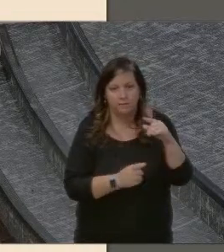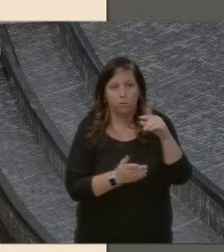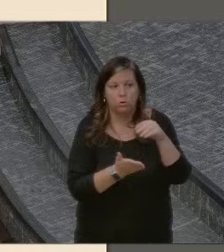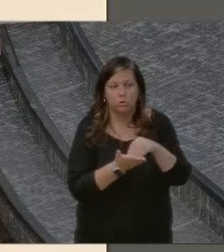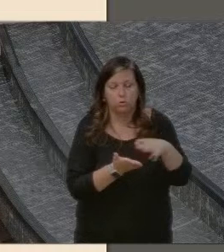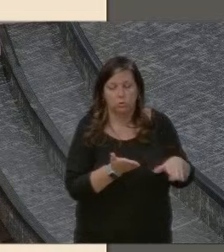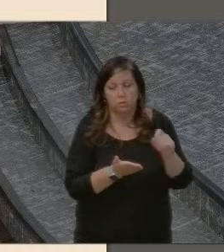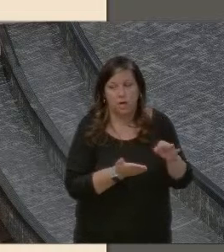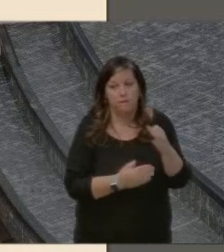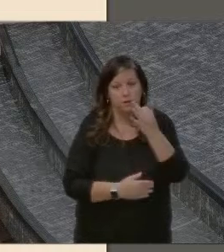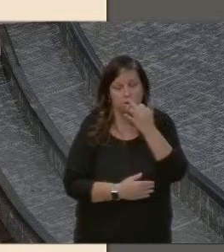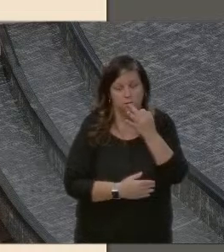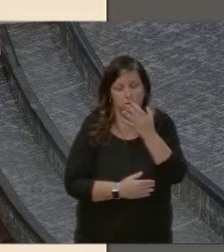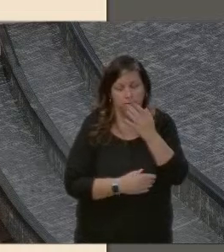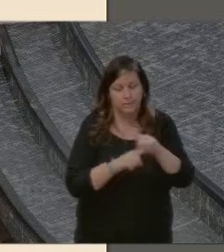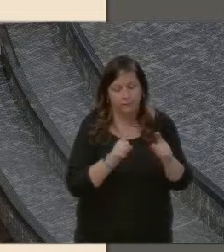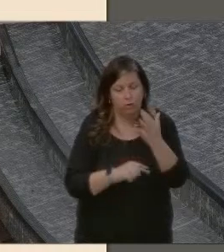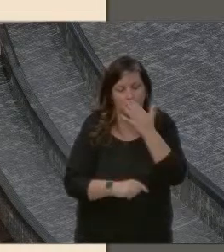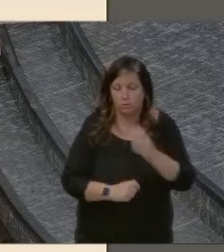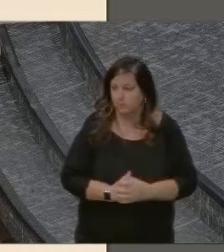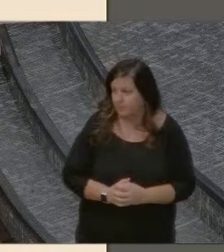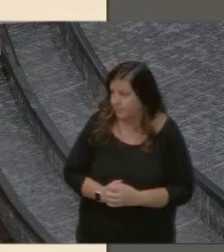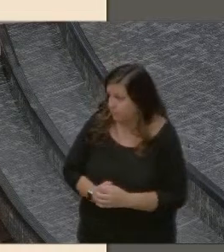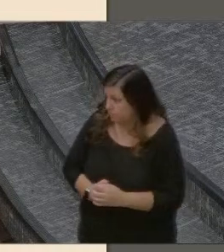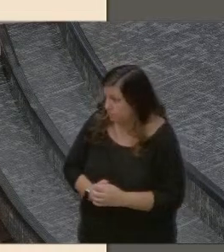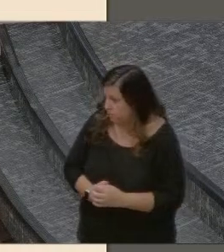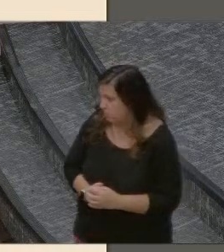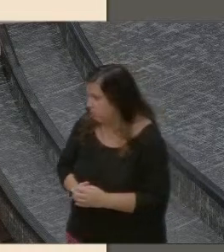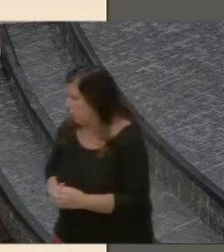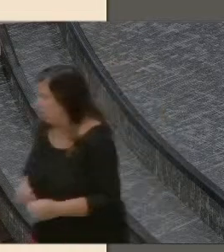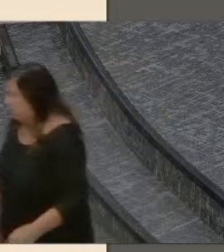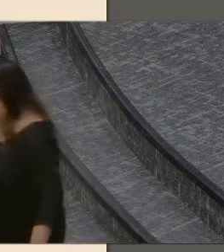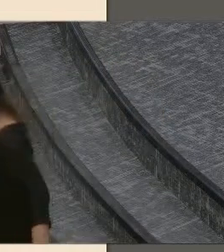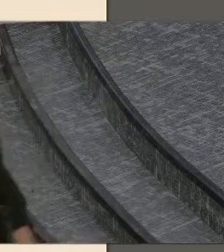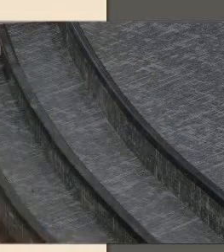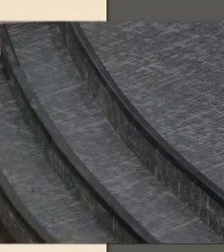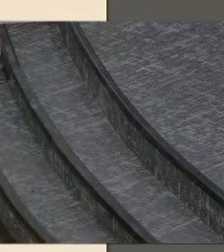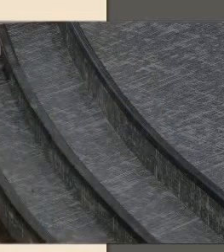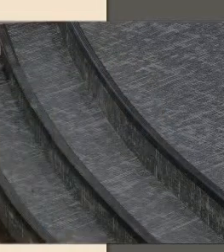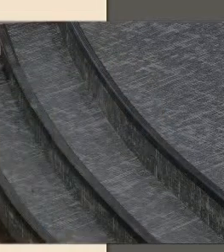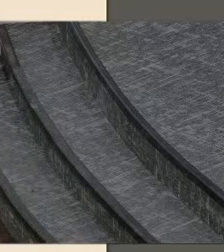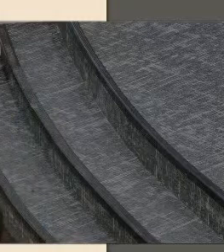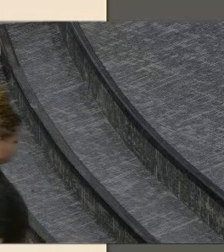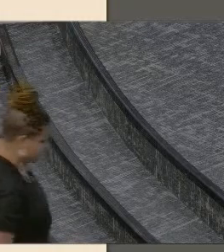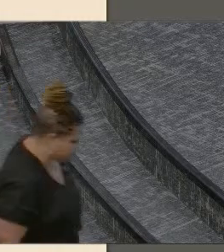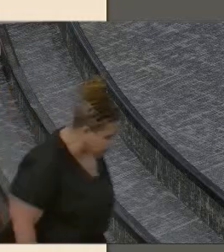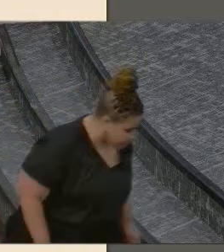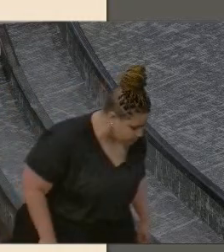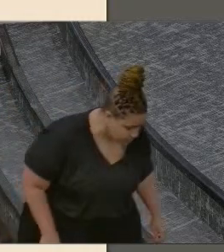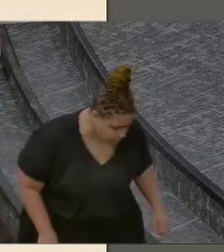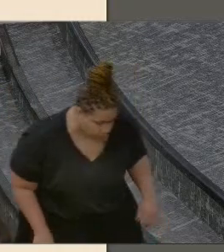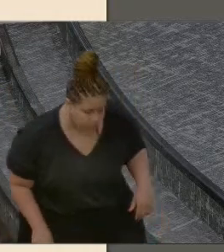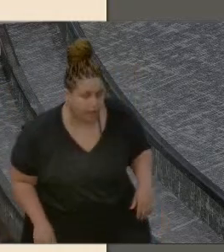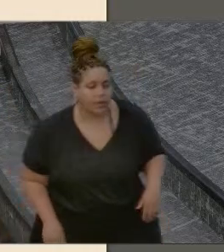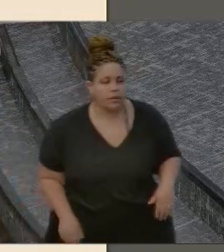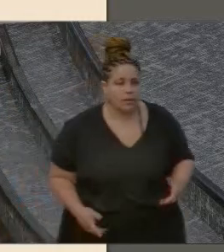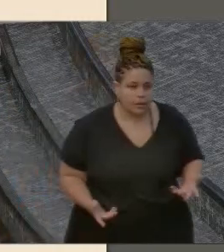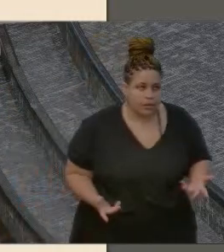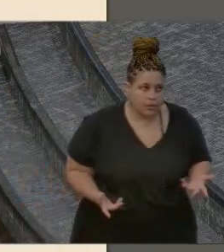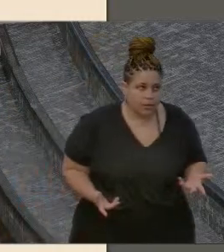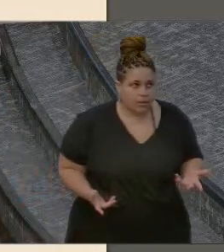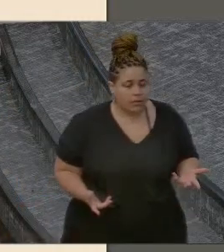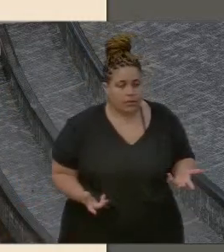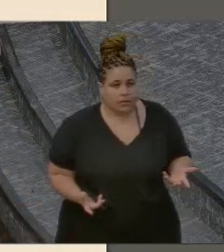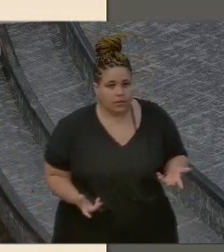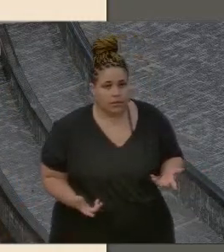between academics and discipline, we've always thought about it as suspensions lowering achievement.